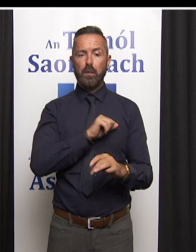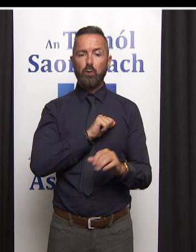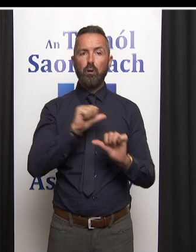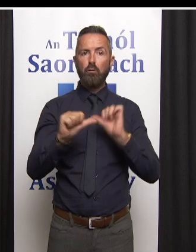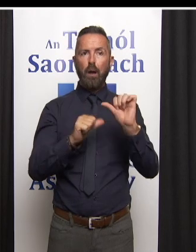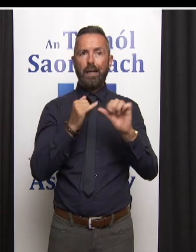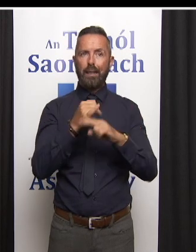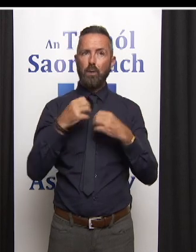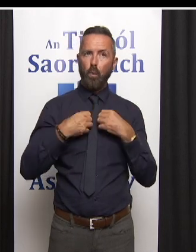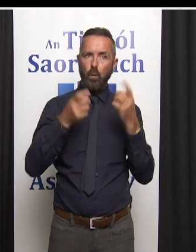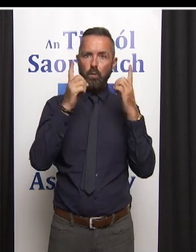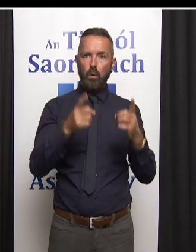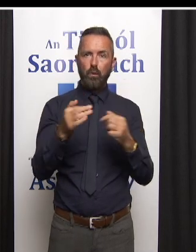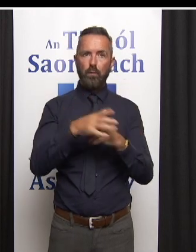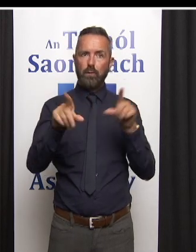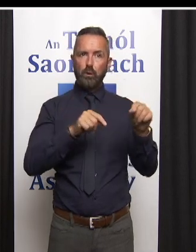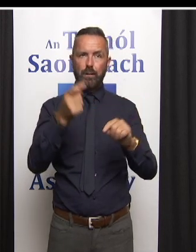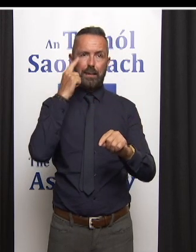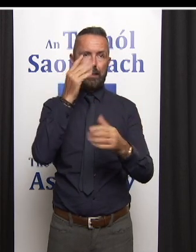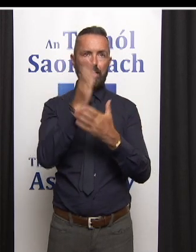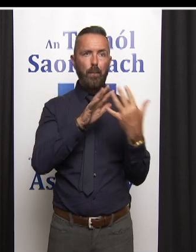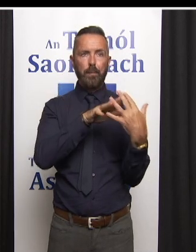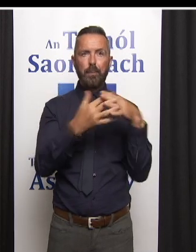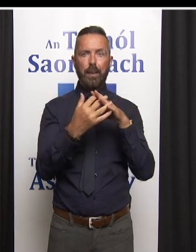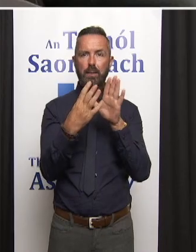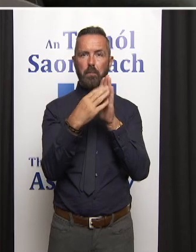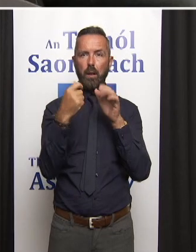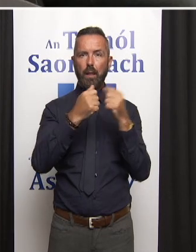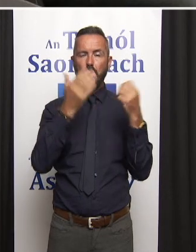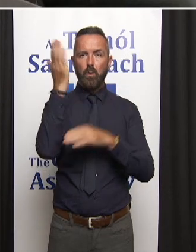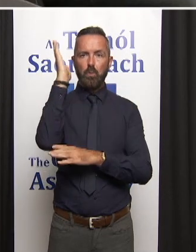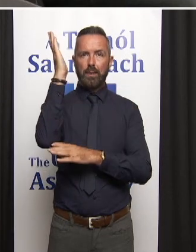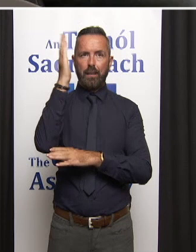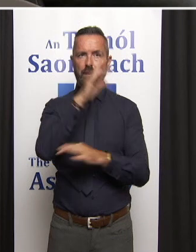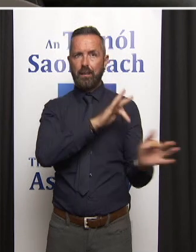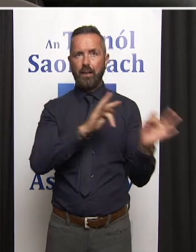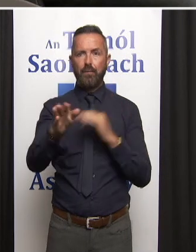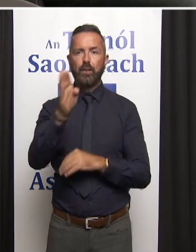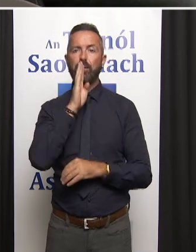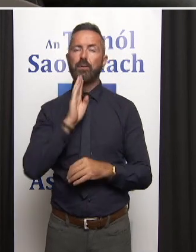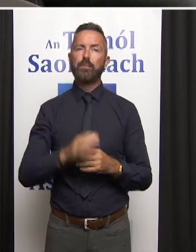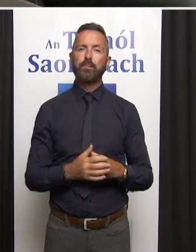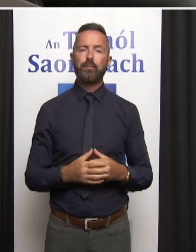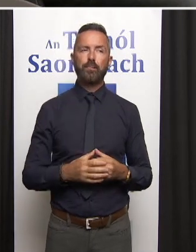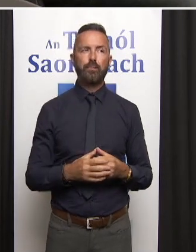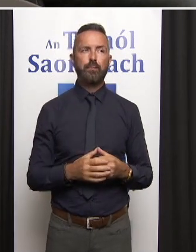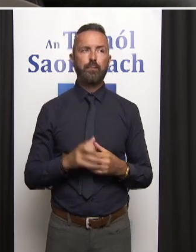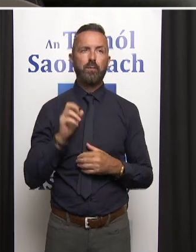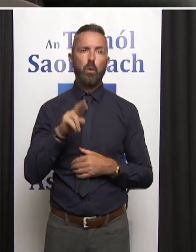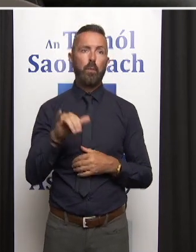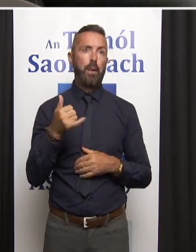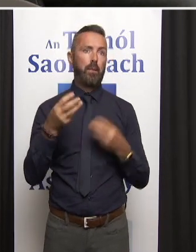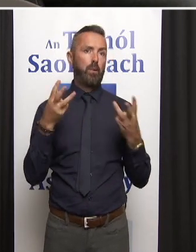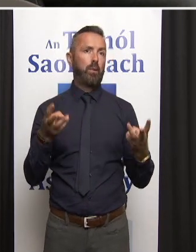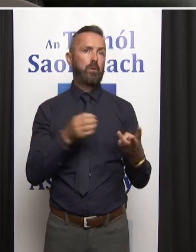other? And we saw some hybrid models that were presented in the Assembly this afternoon. Or you may wish